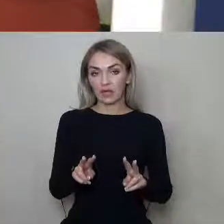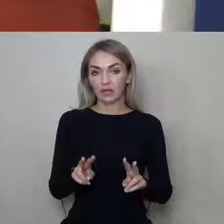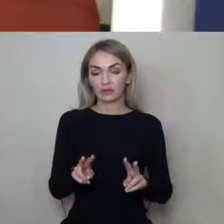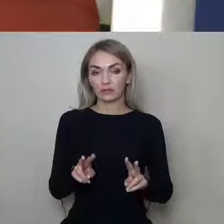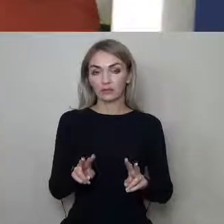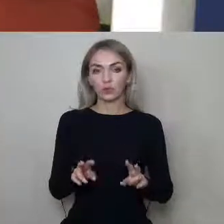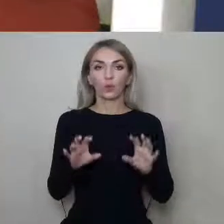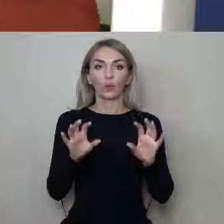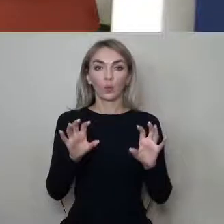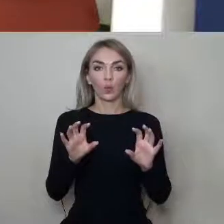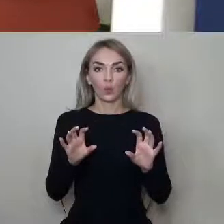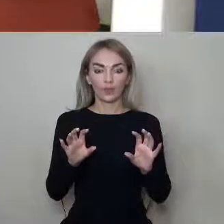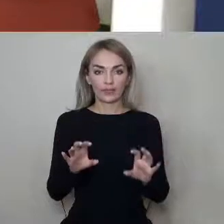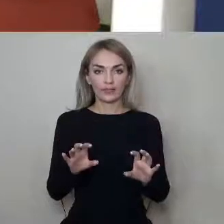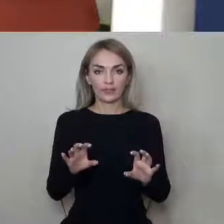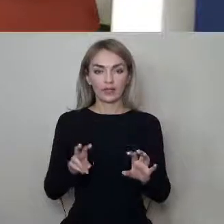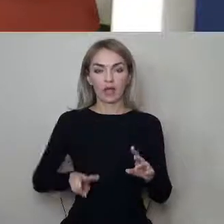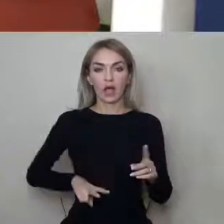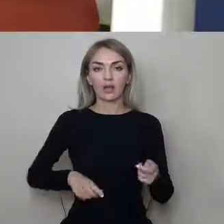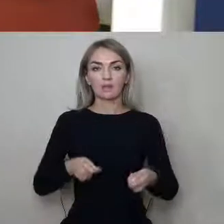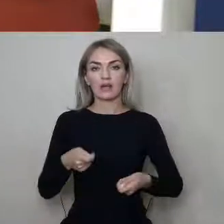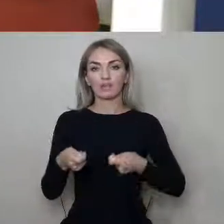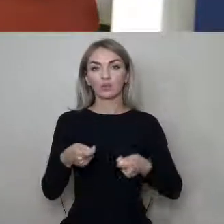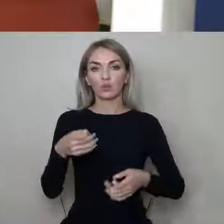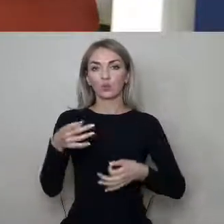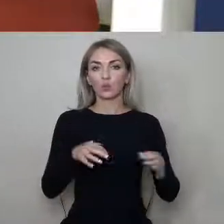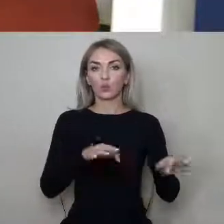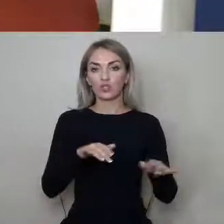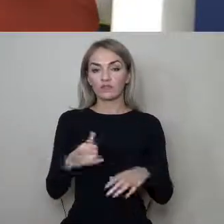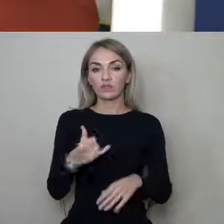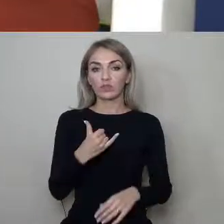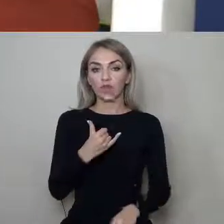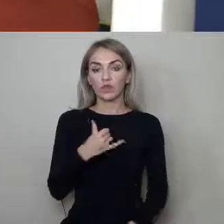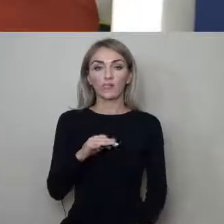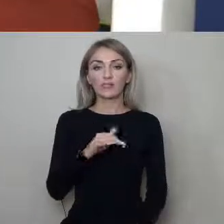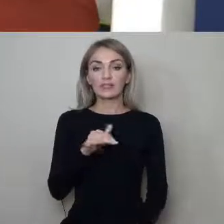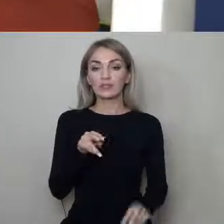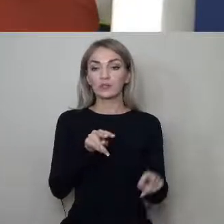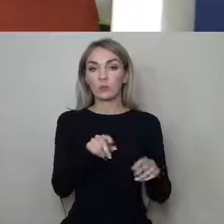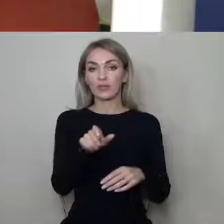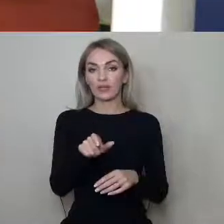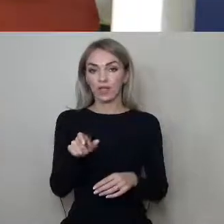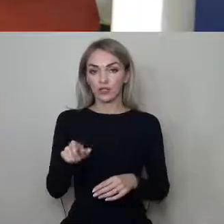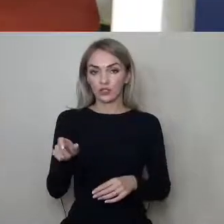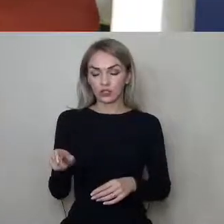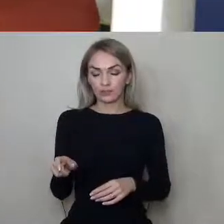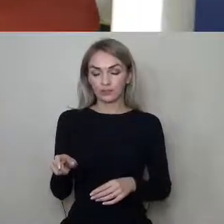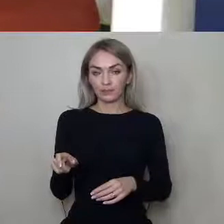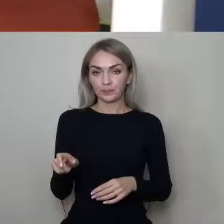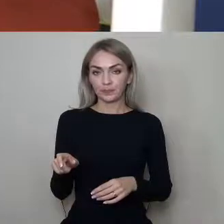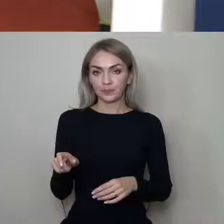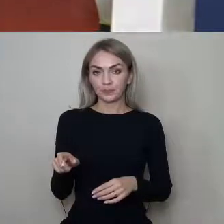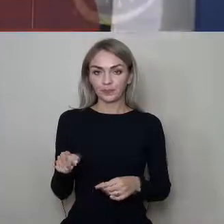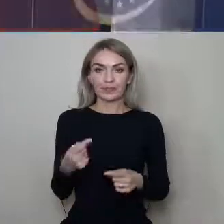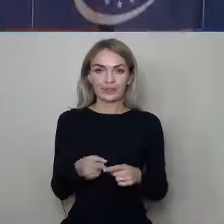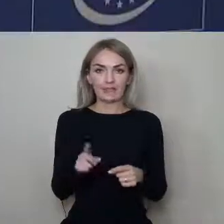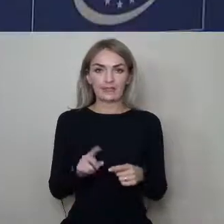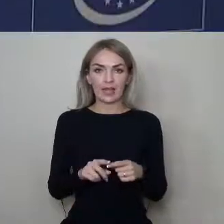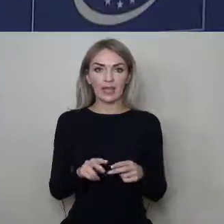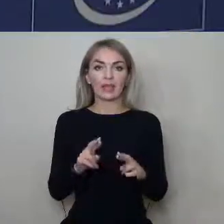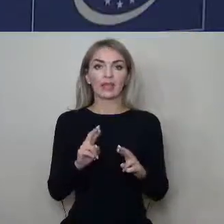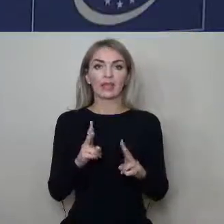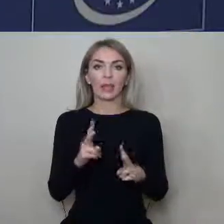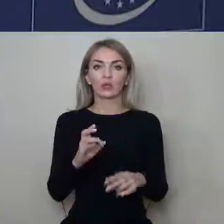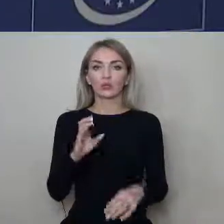at it formally, the code of administrative code states that official